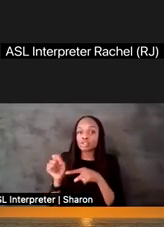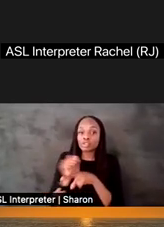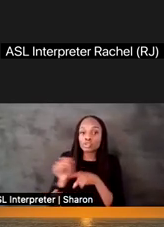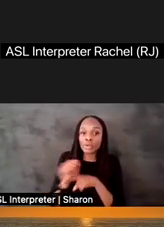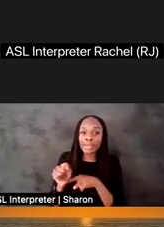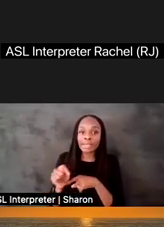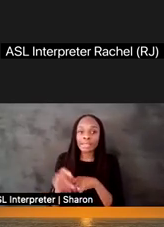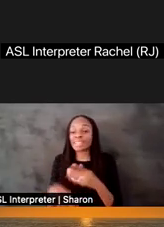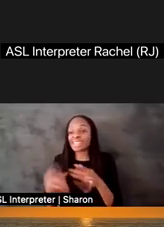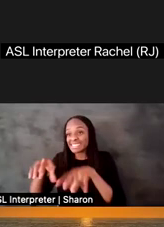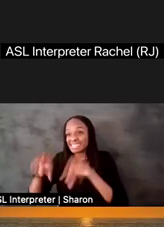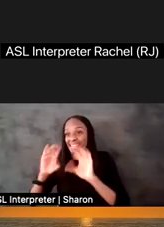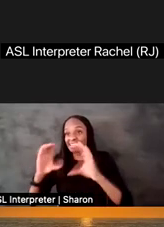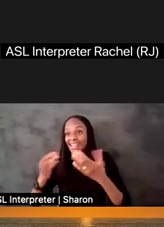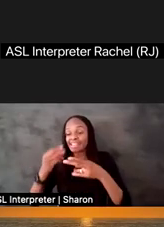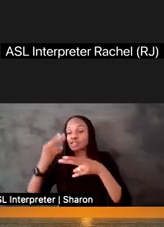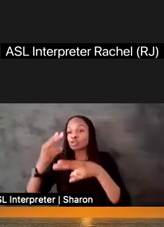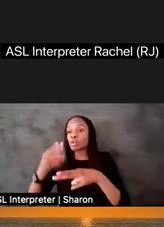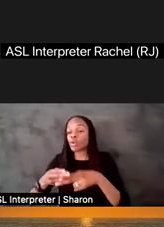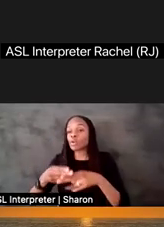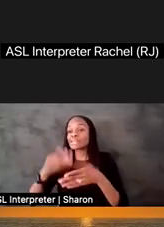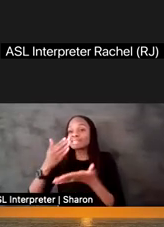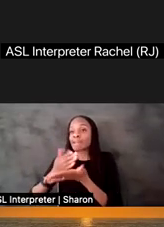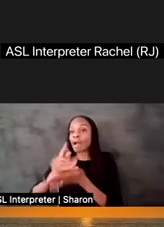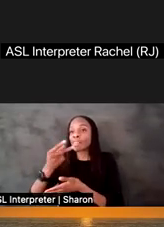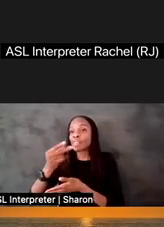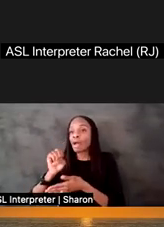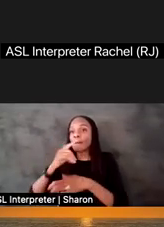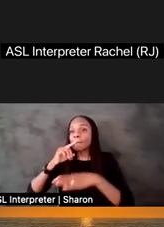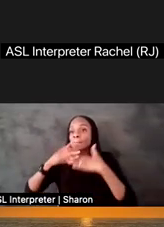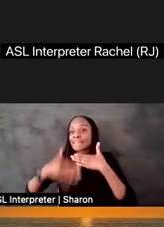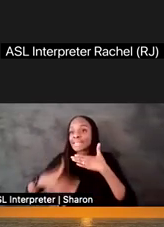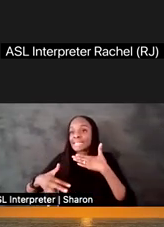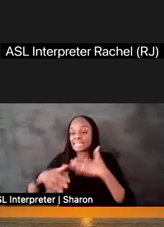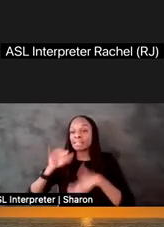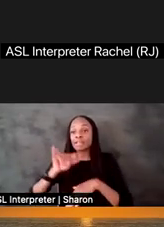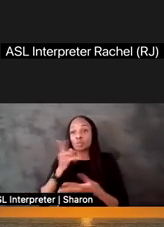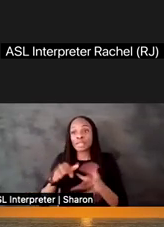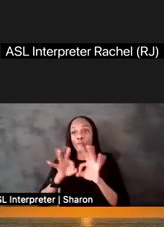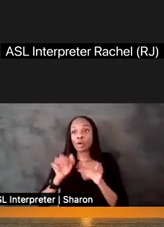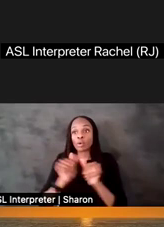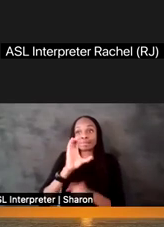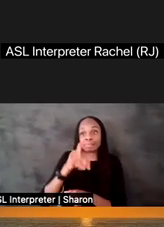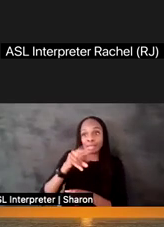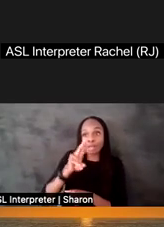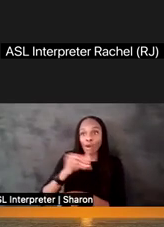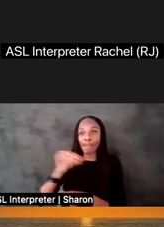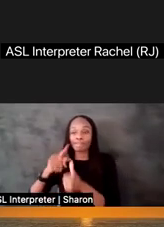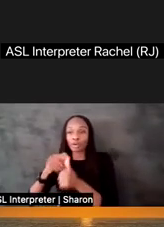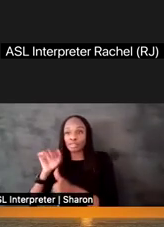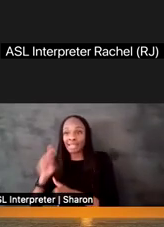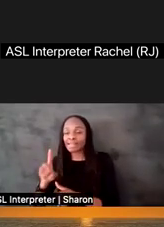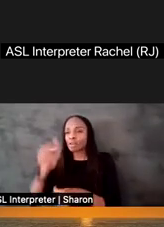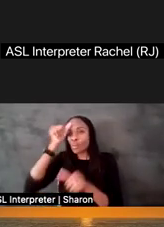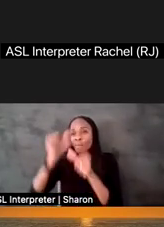of the most important classes that you can take alongside of CPR and first aid. But remembering our CERT